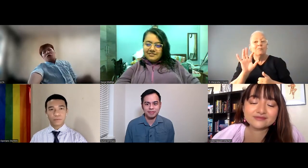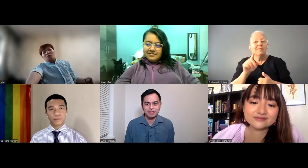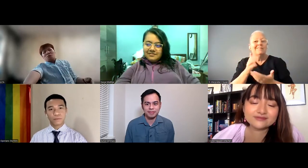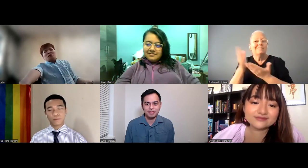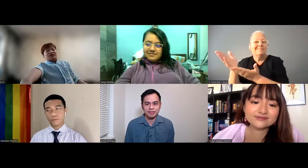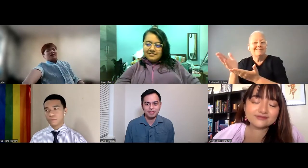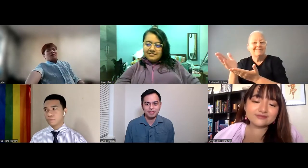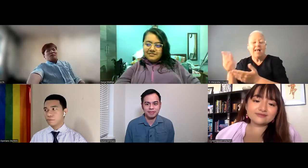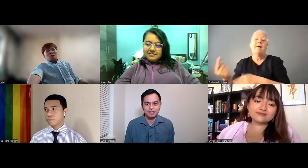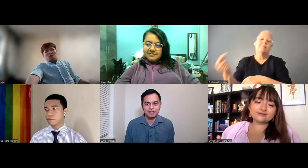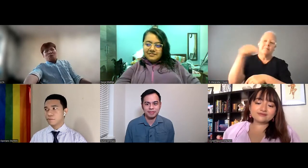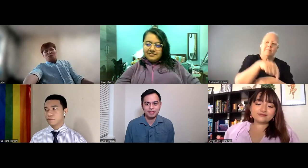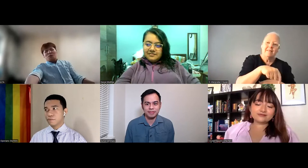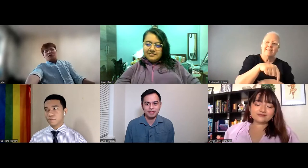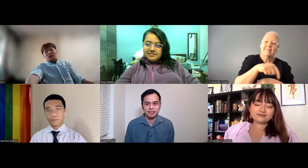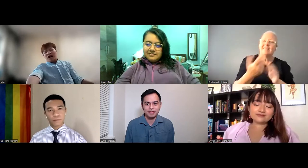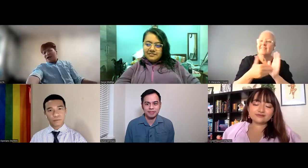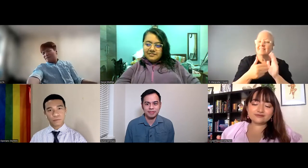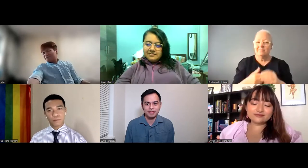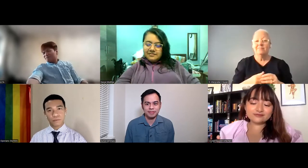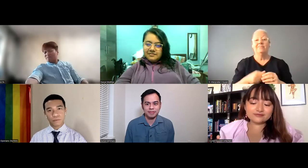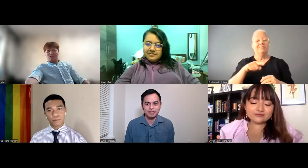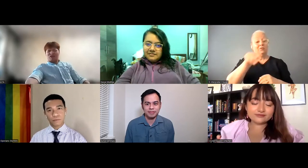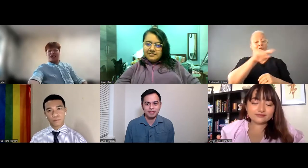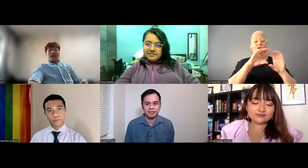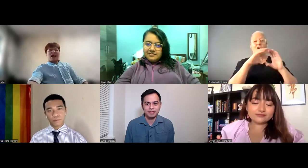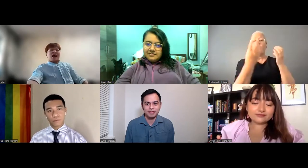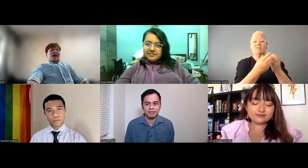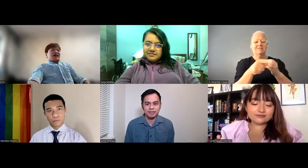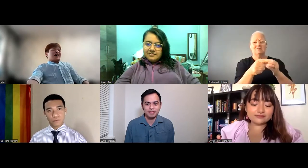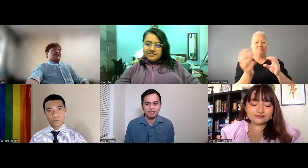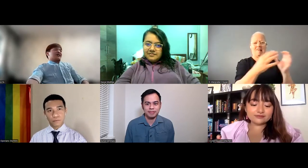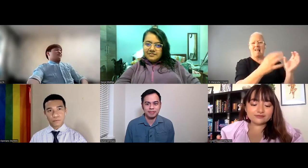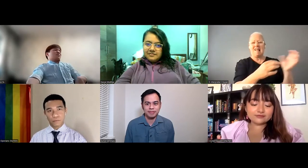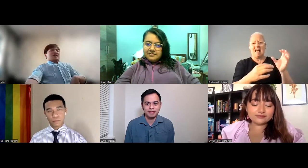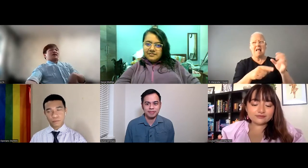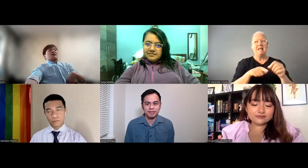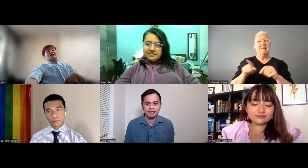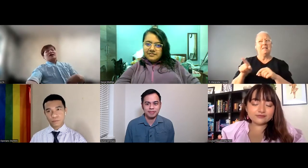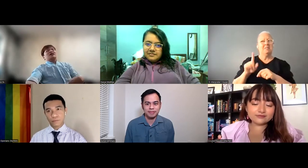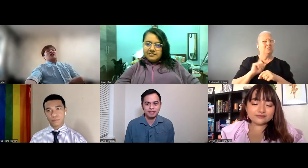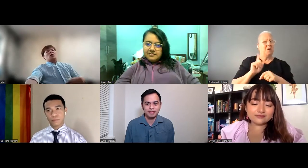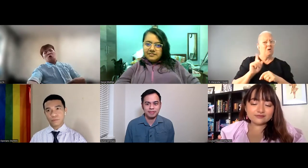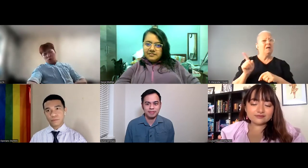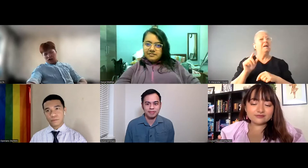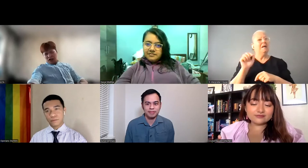Even though those the classmates were arguing and it wasn't their fault.